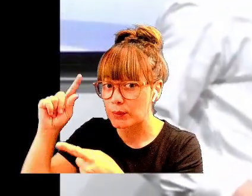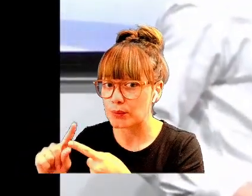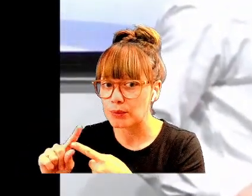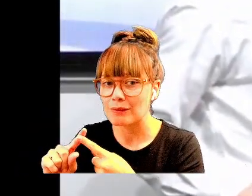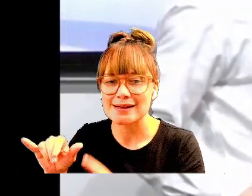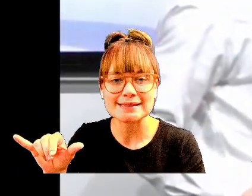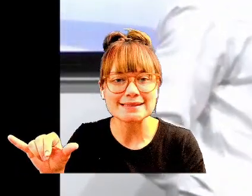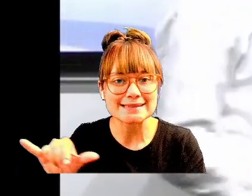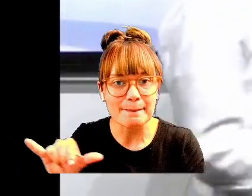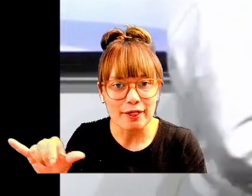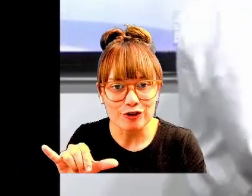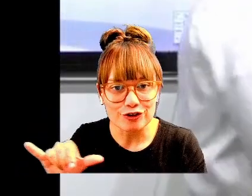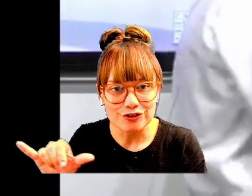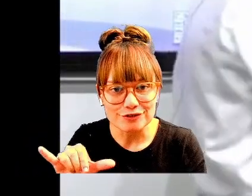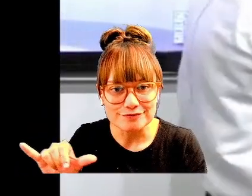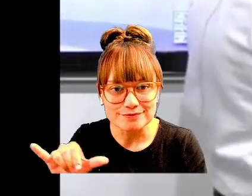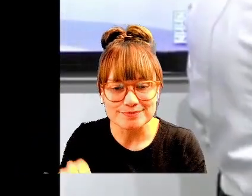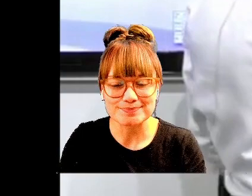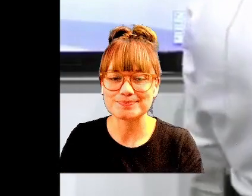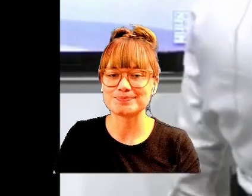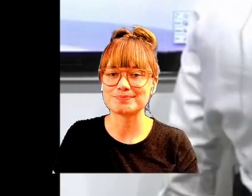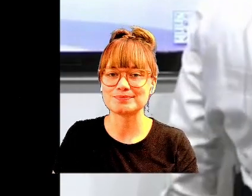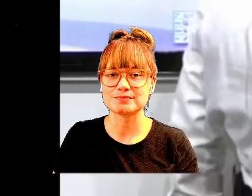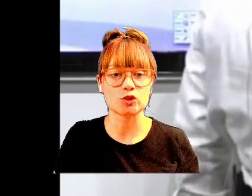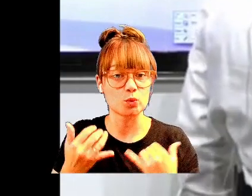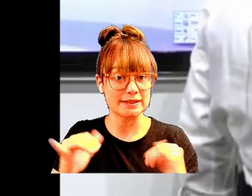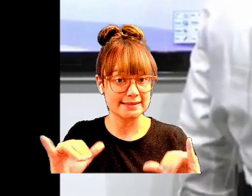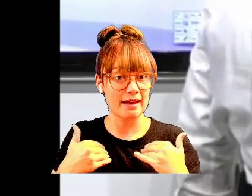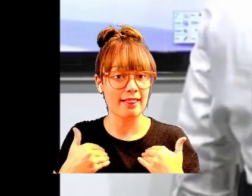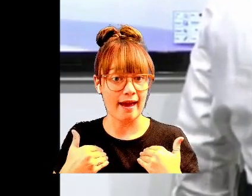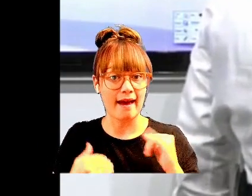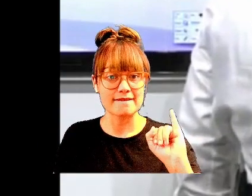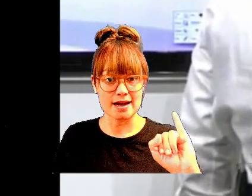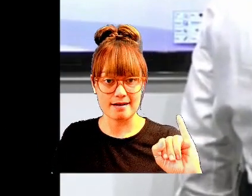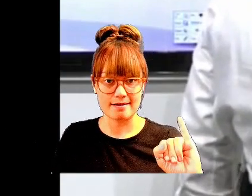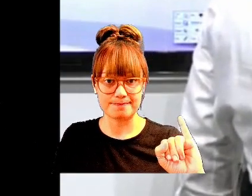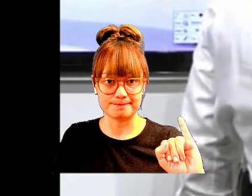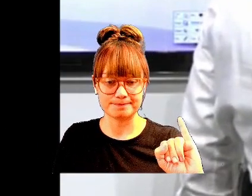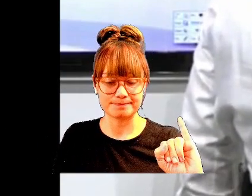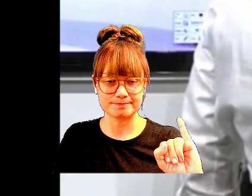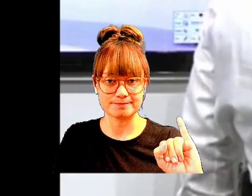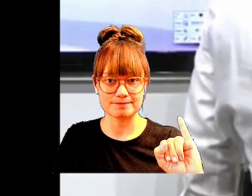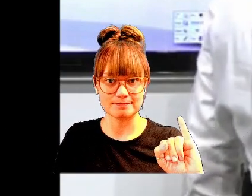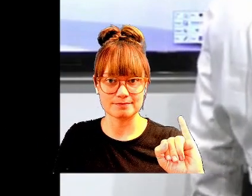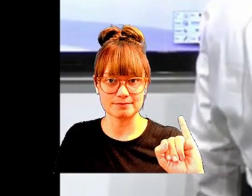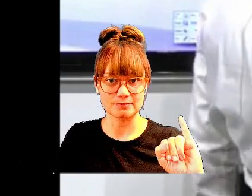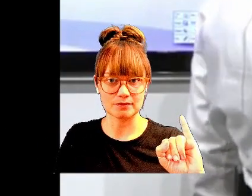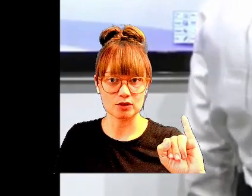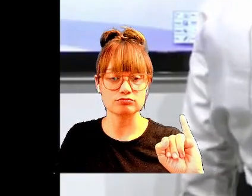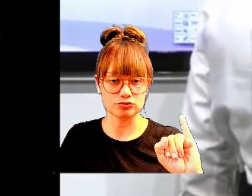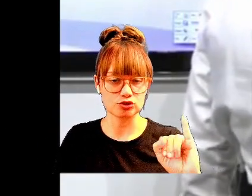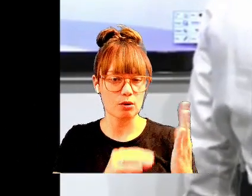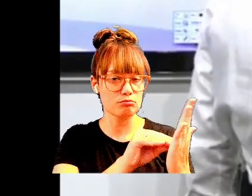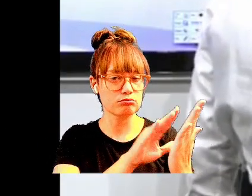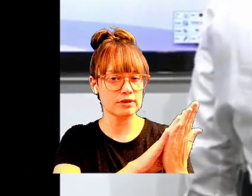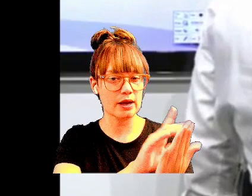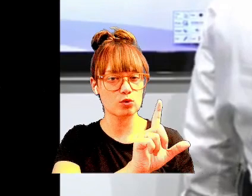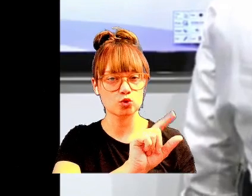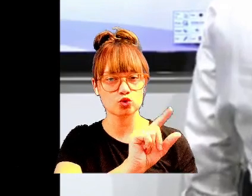We still put our initial amount. So in this case, we had 20 grams of cobalt-60.